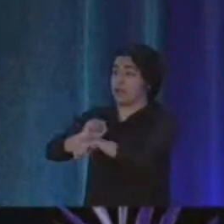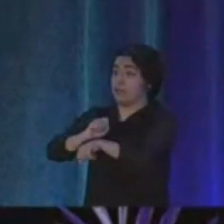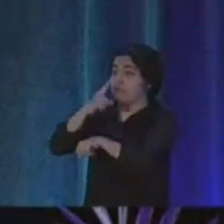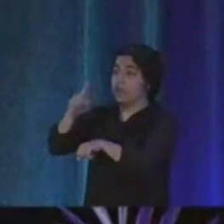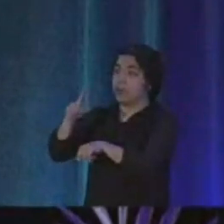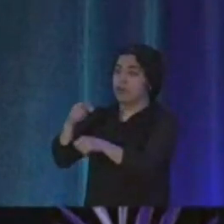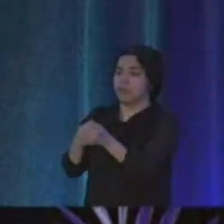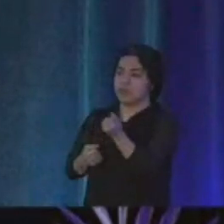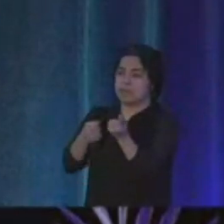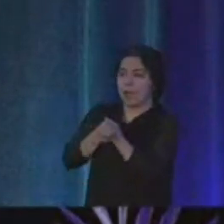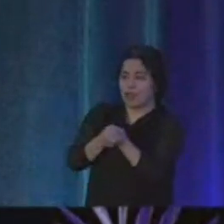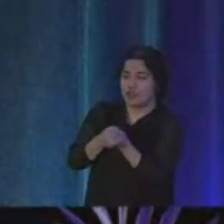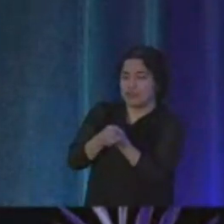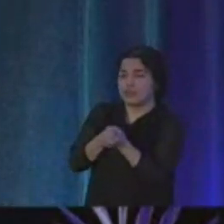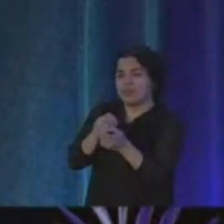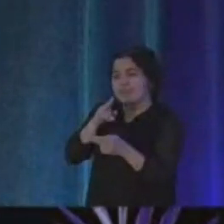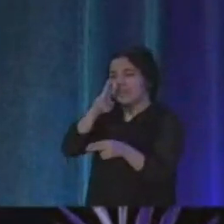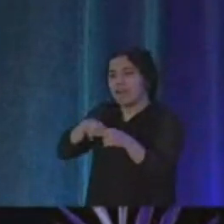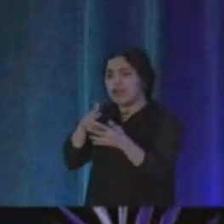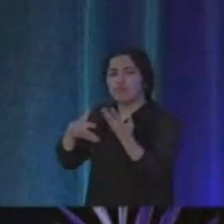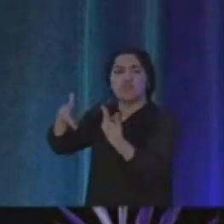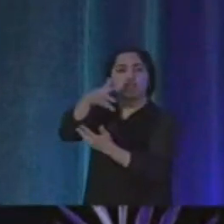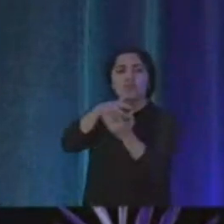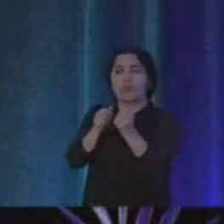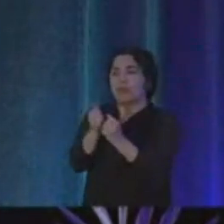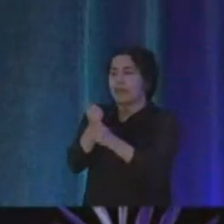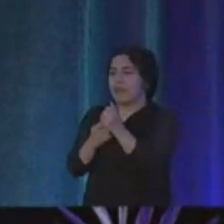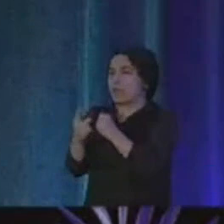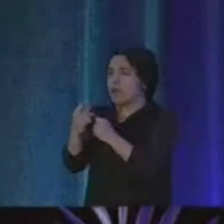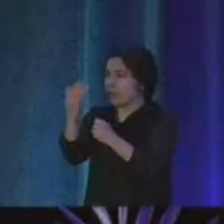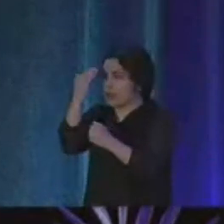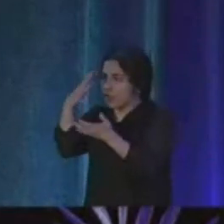sponsoring. It was super fun to get to connect with everybody and network.